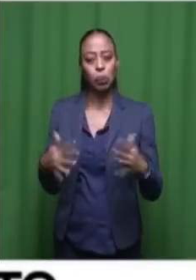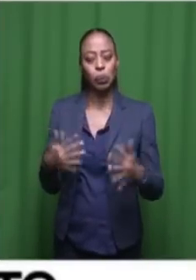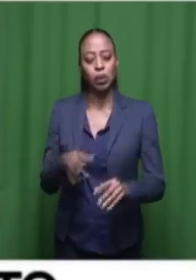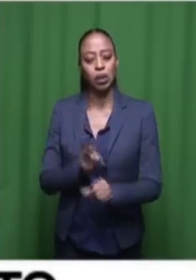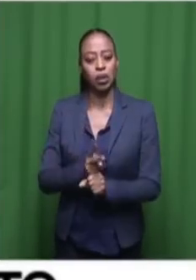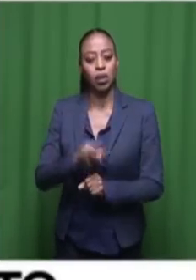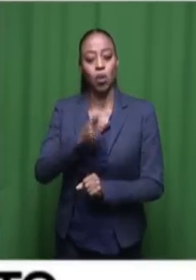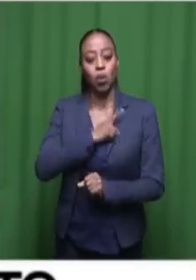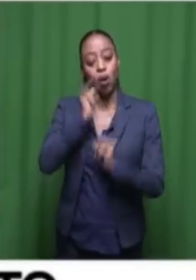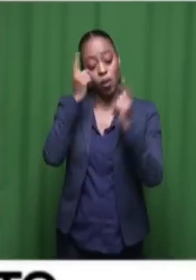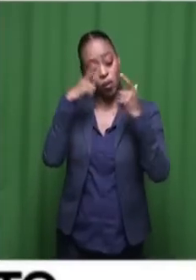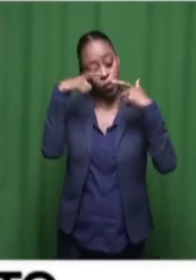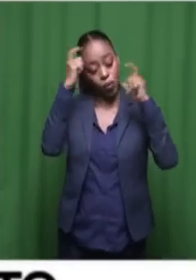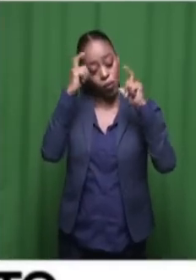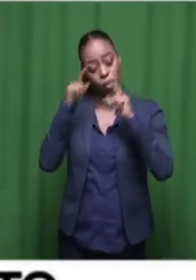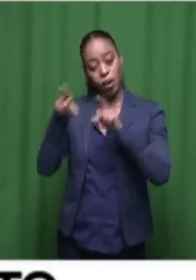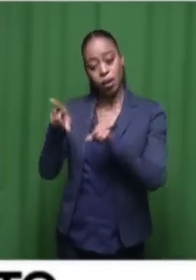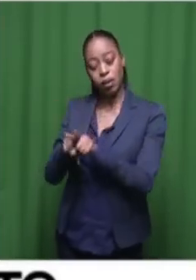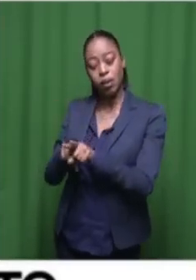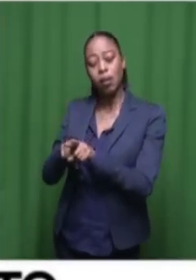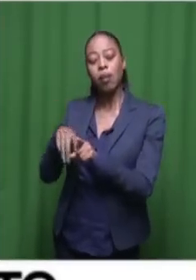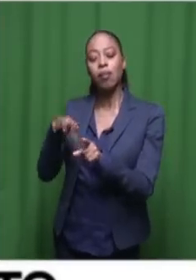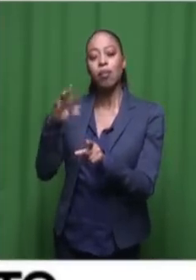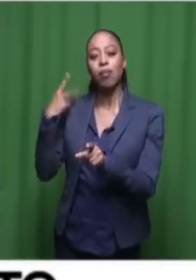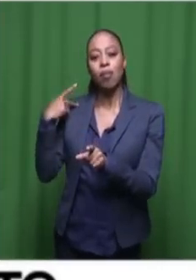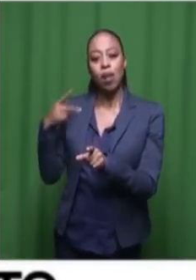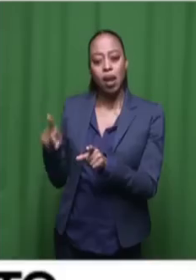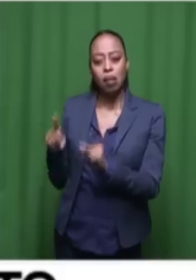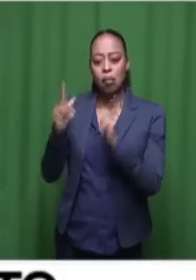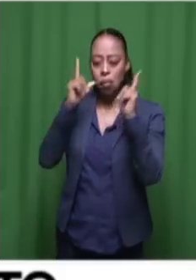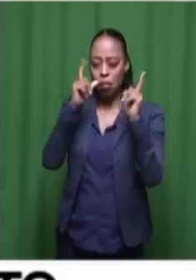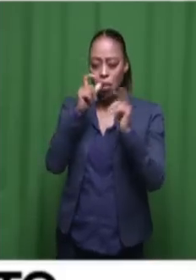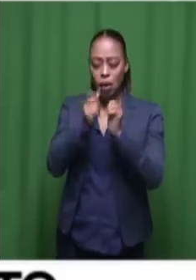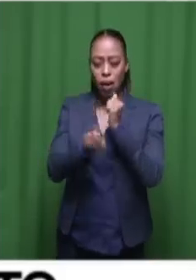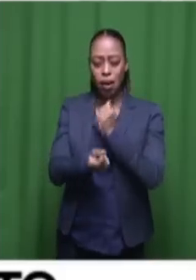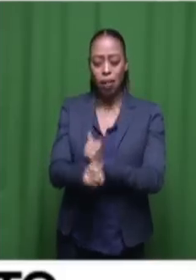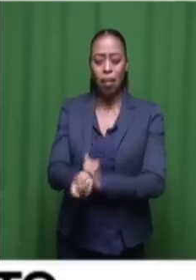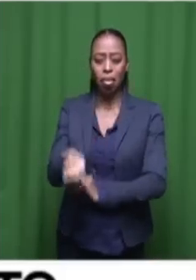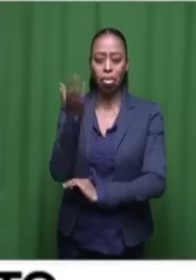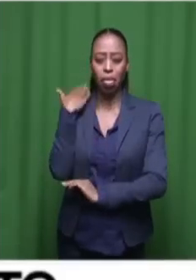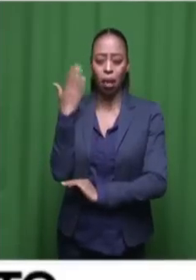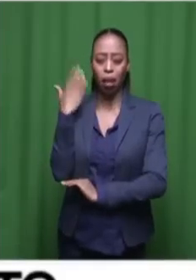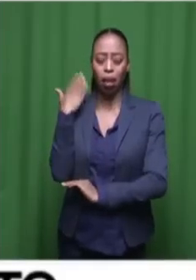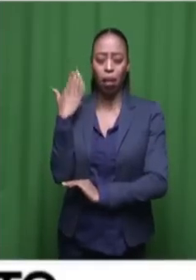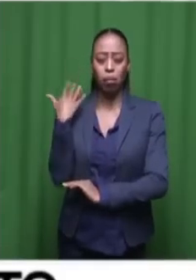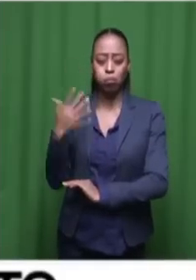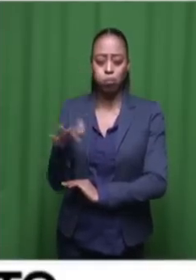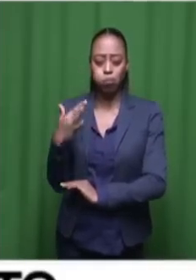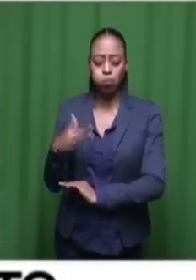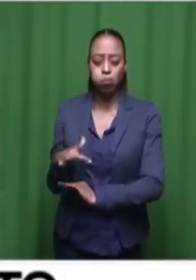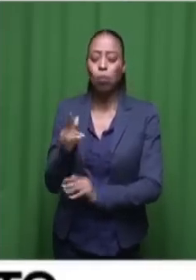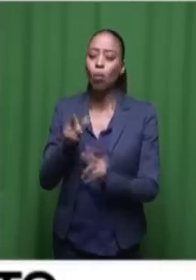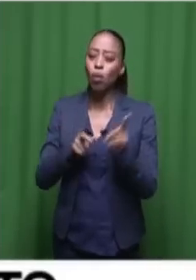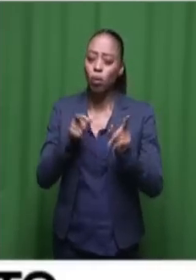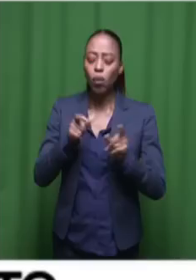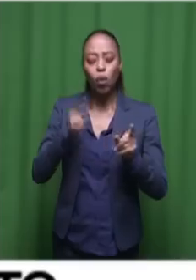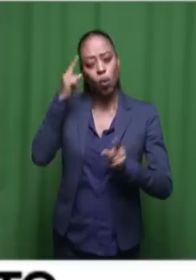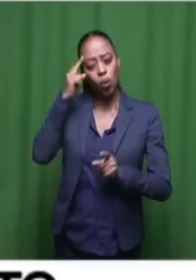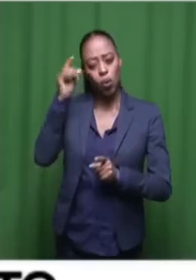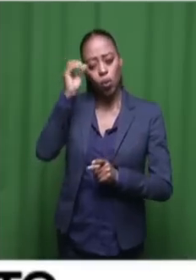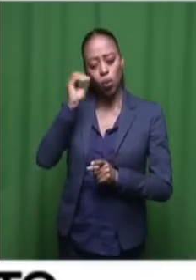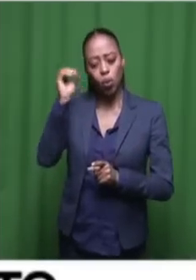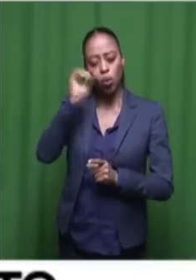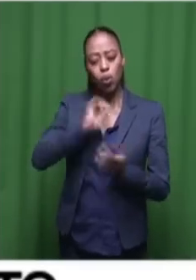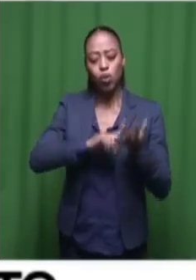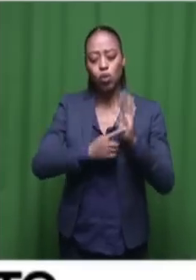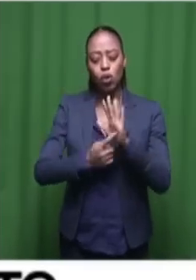can see the Queen Elizabeth and Prince Philip. Beautiful photo taken back in the days. As we move to the next one, people really sharing their thoughts, you know,